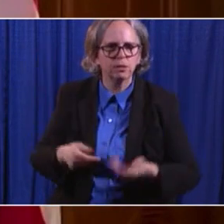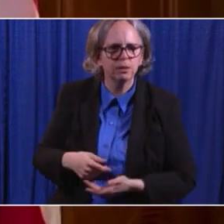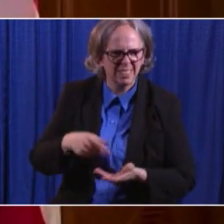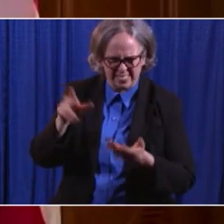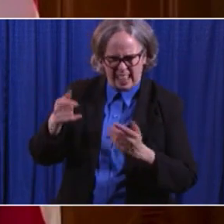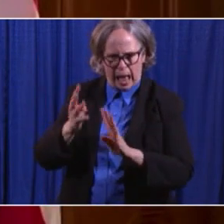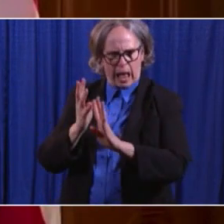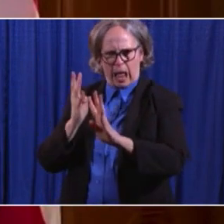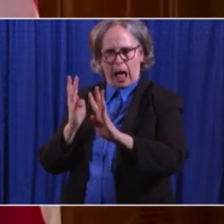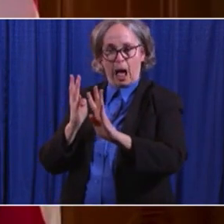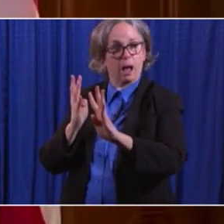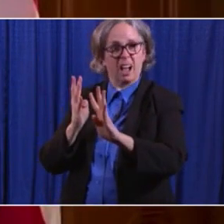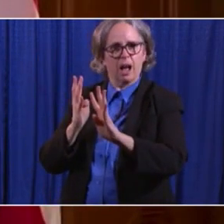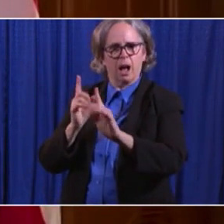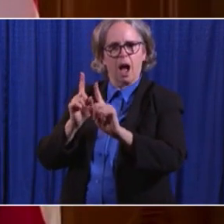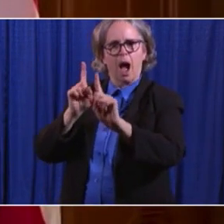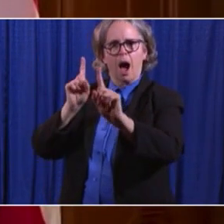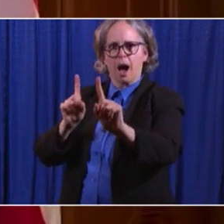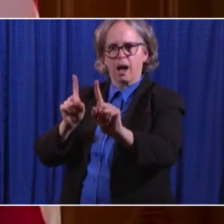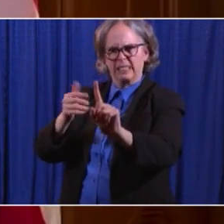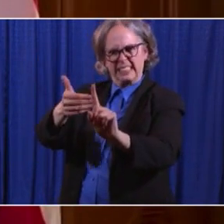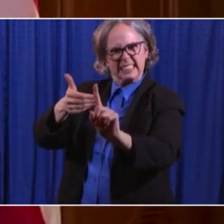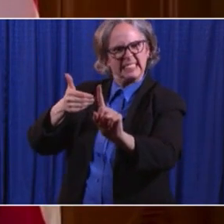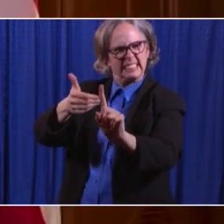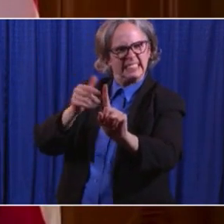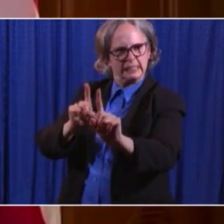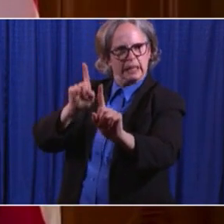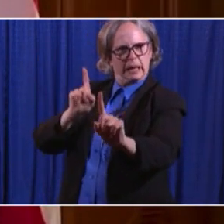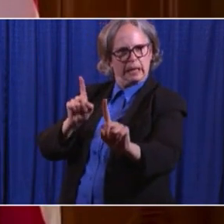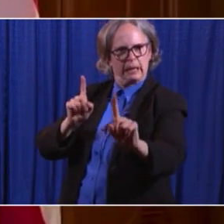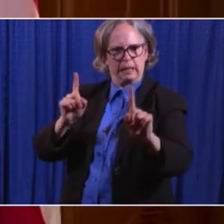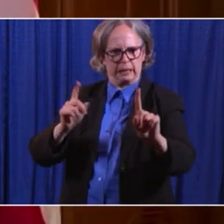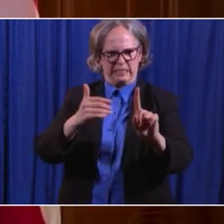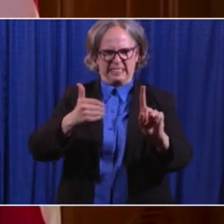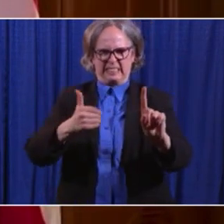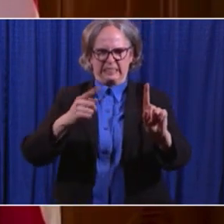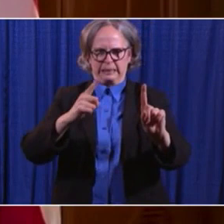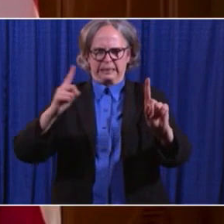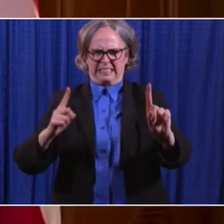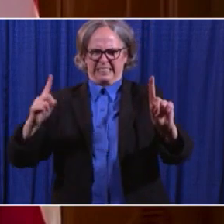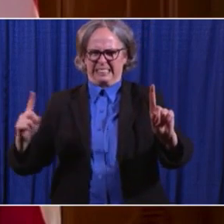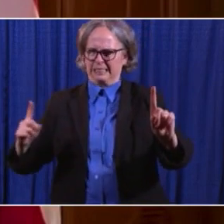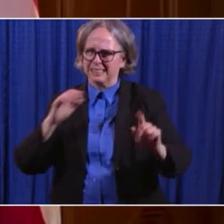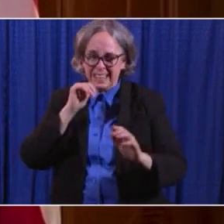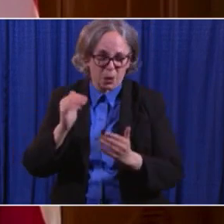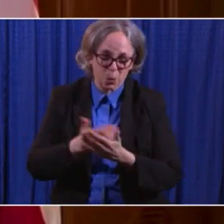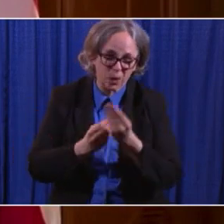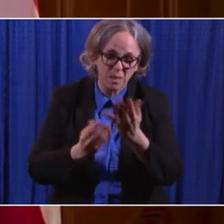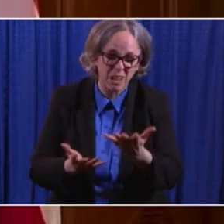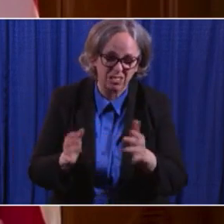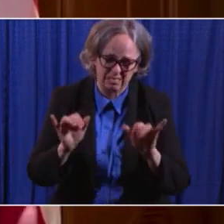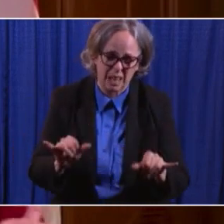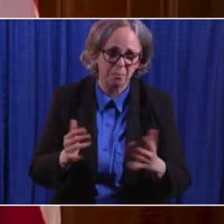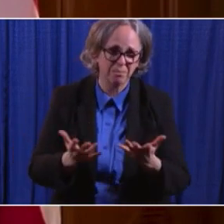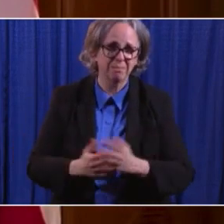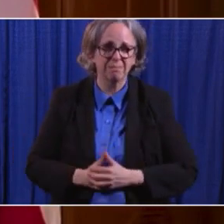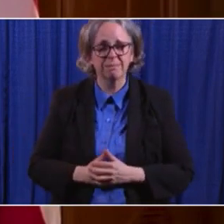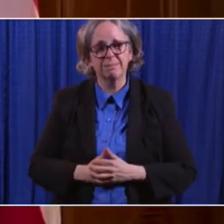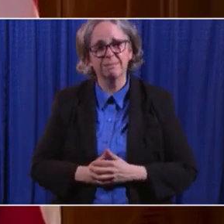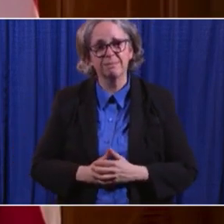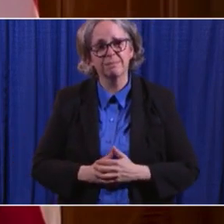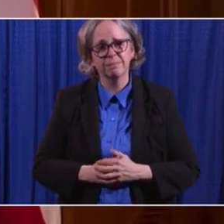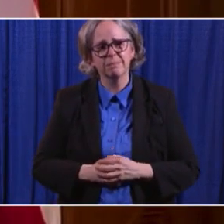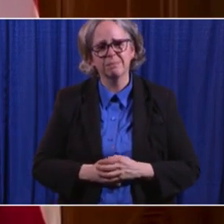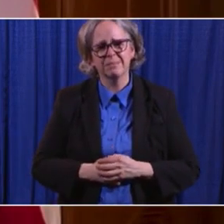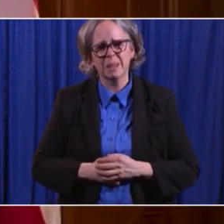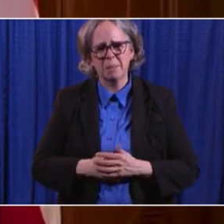little distance. I mean, none of this is going to become shocking to anybody, but spring and summer is going to look a lot better